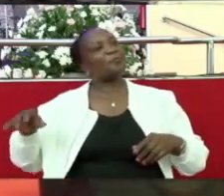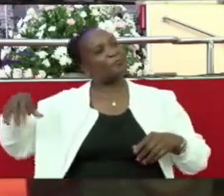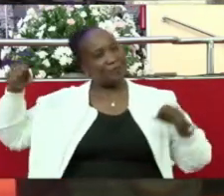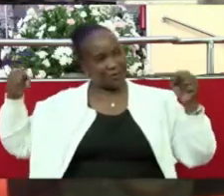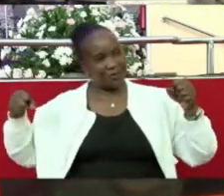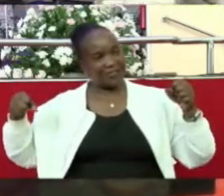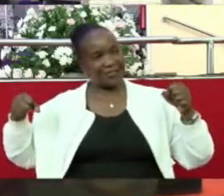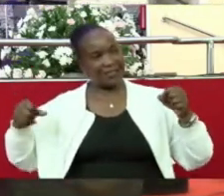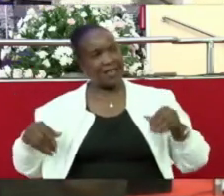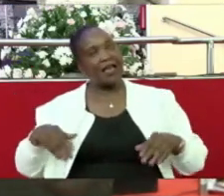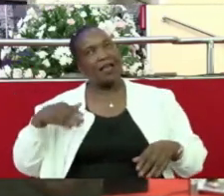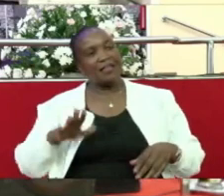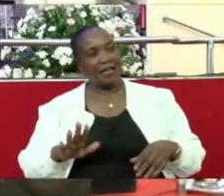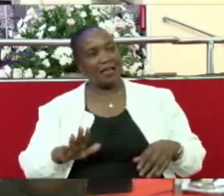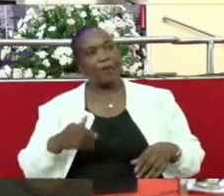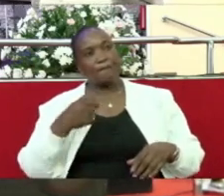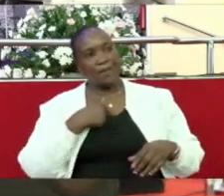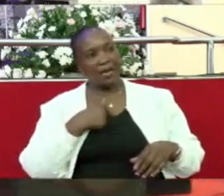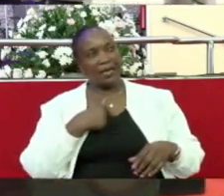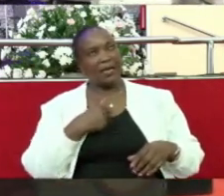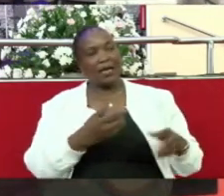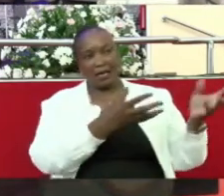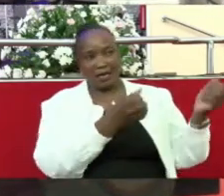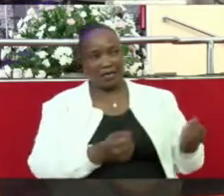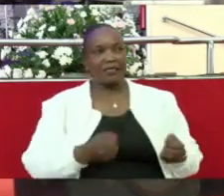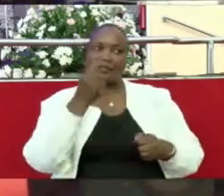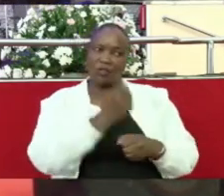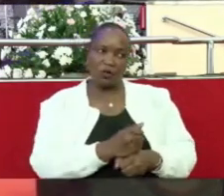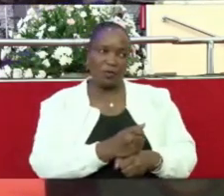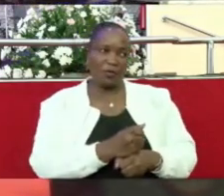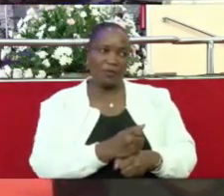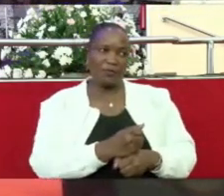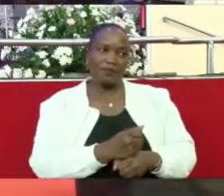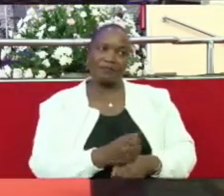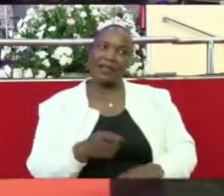start? And I said, when you say.